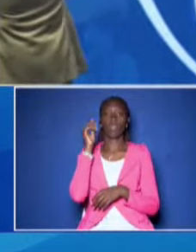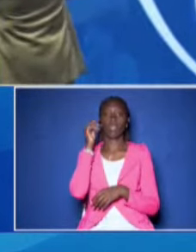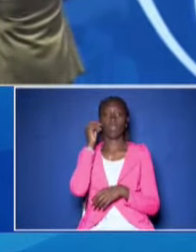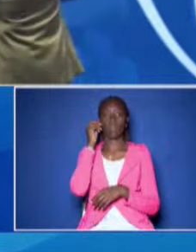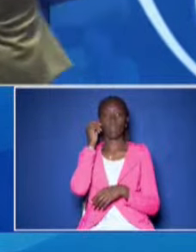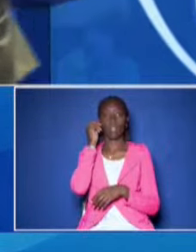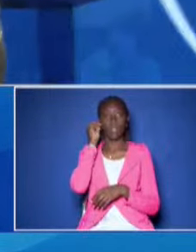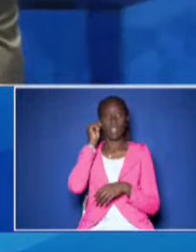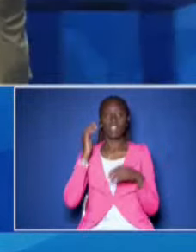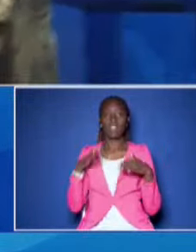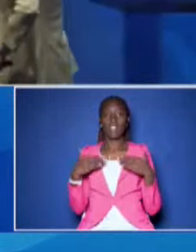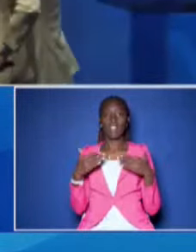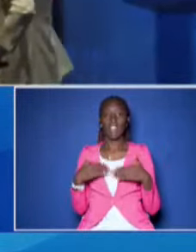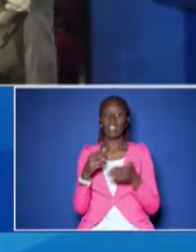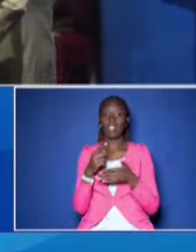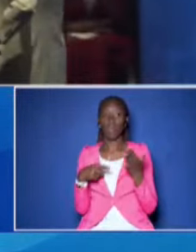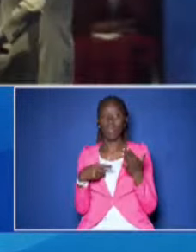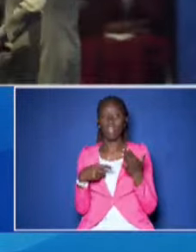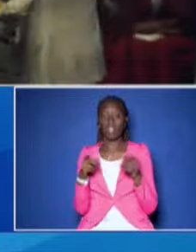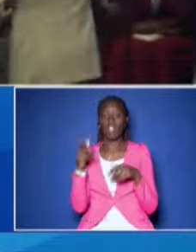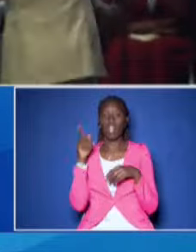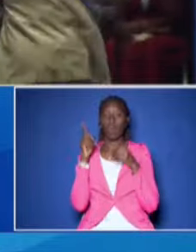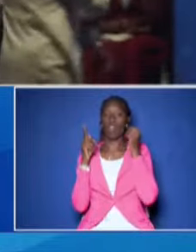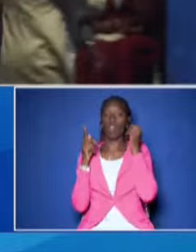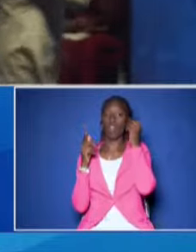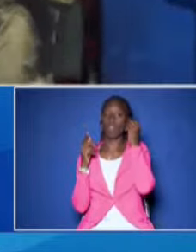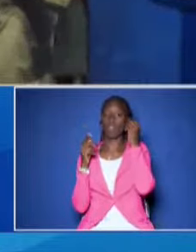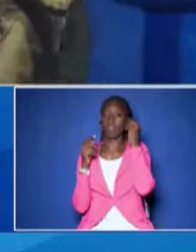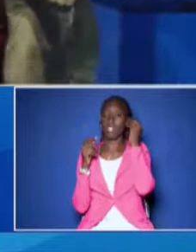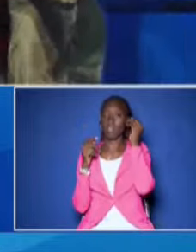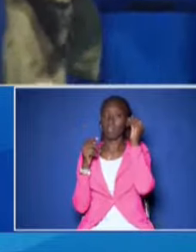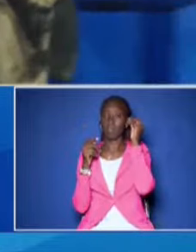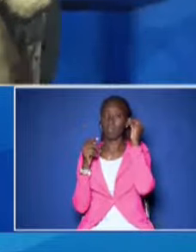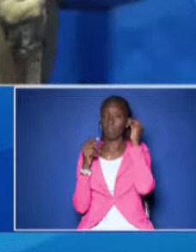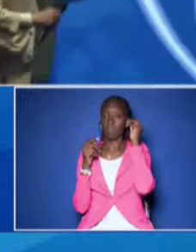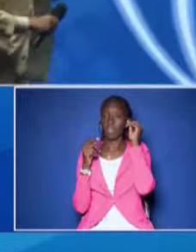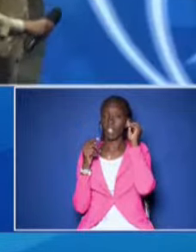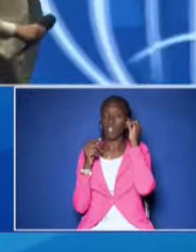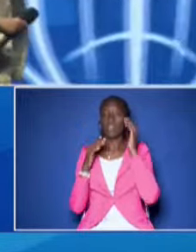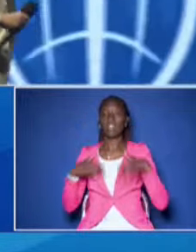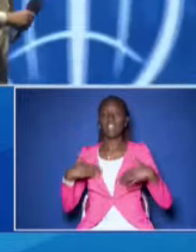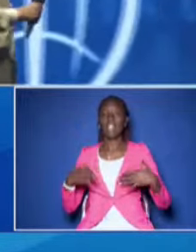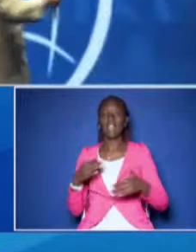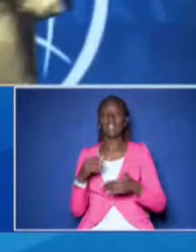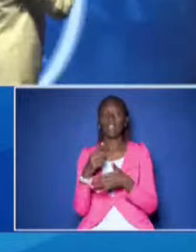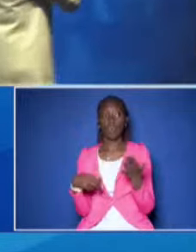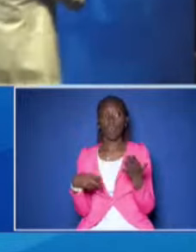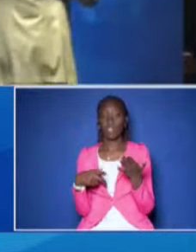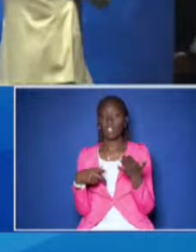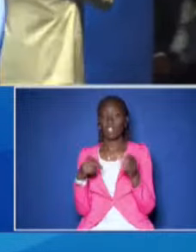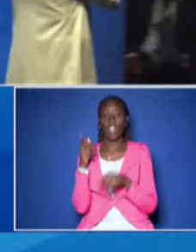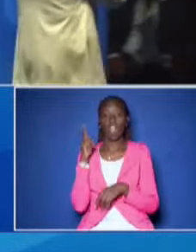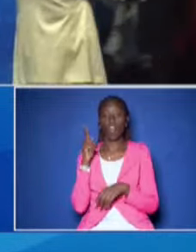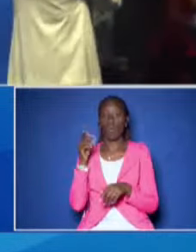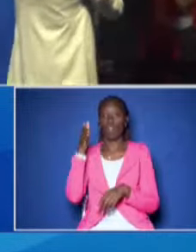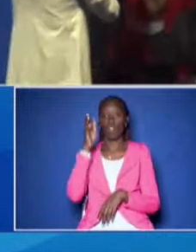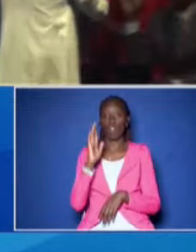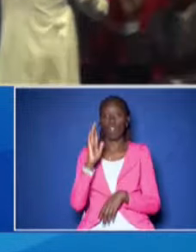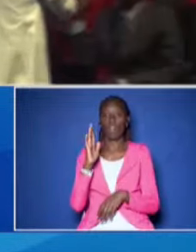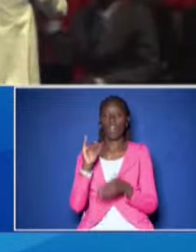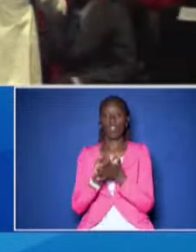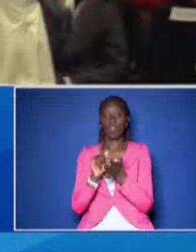his Delight is in the his Delight is in the that's